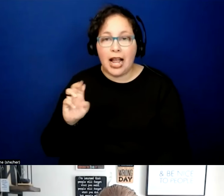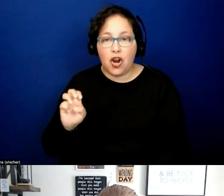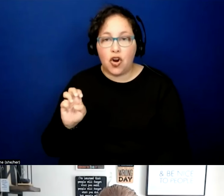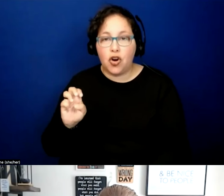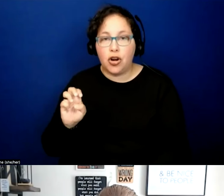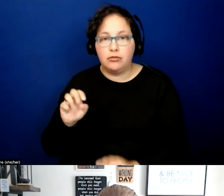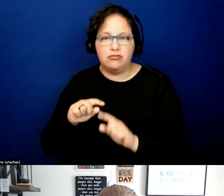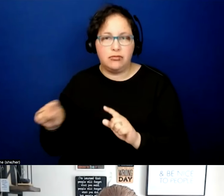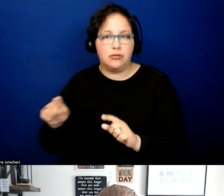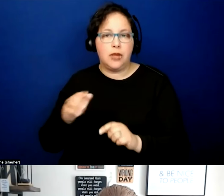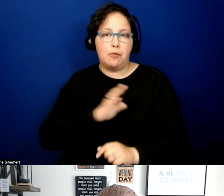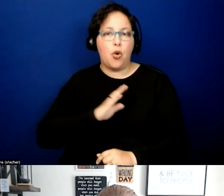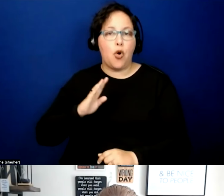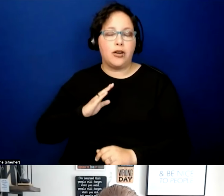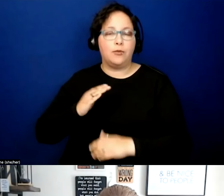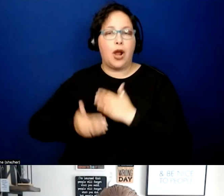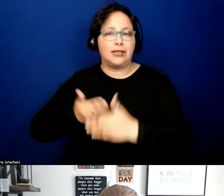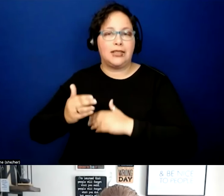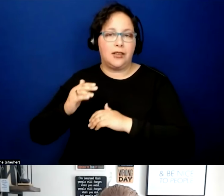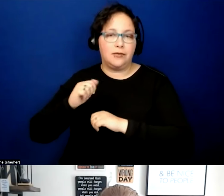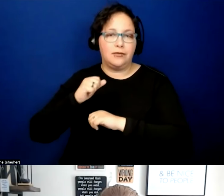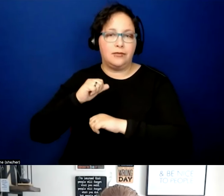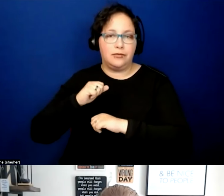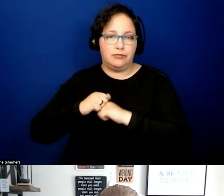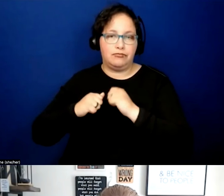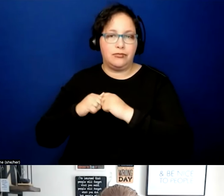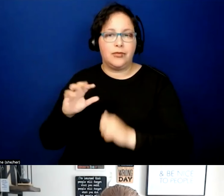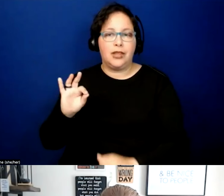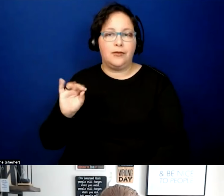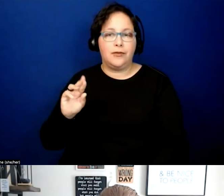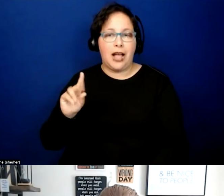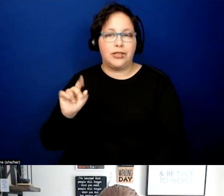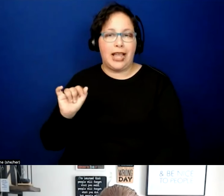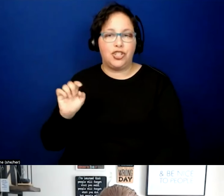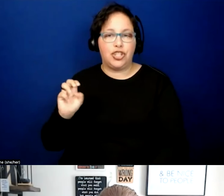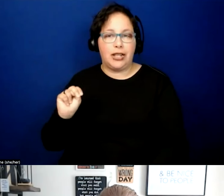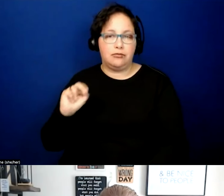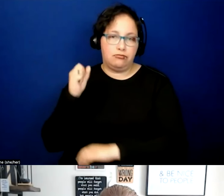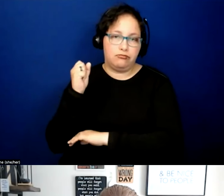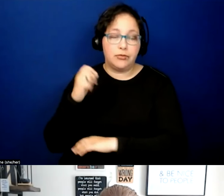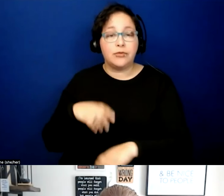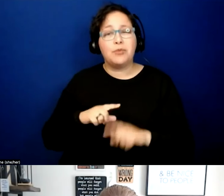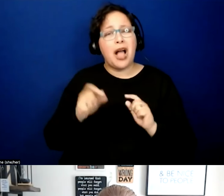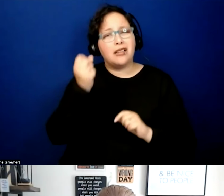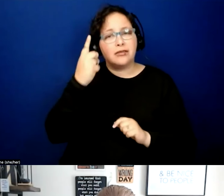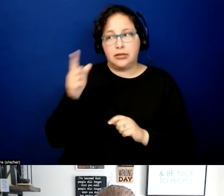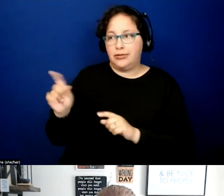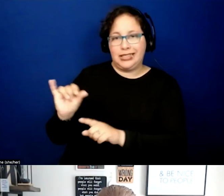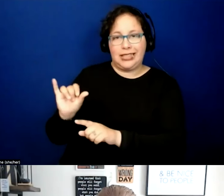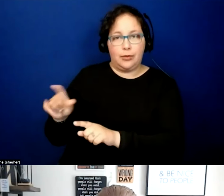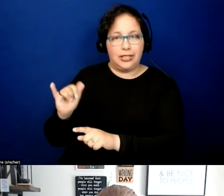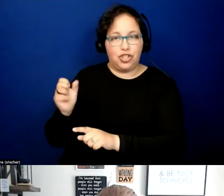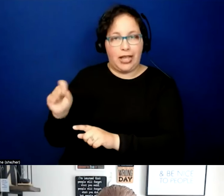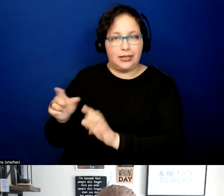the Processing Foundation. But again, as Jes was saying, as a sighted person, a lot of these things